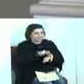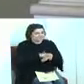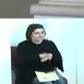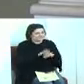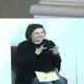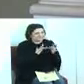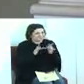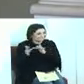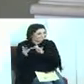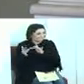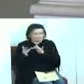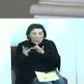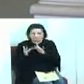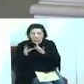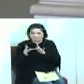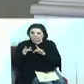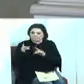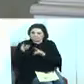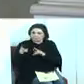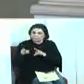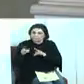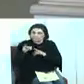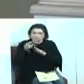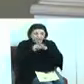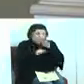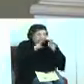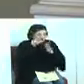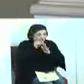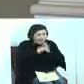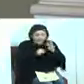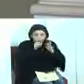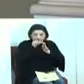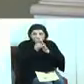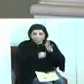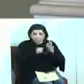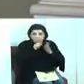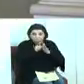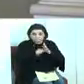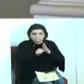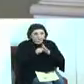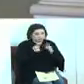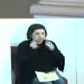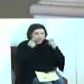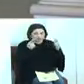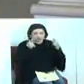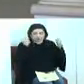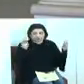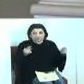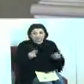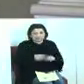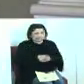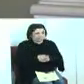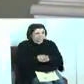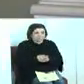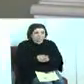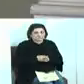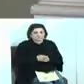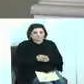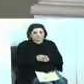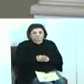And I found out that you are a YouTube sensation. I don't know if you knew that, but...